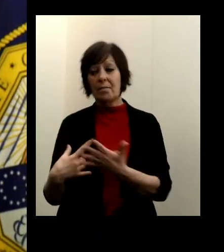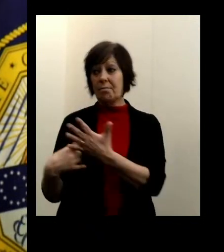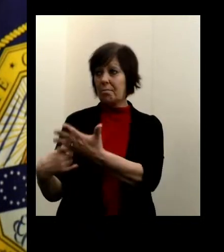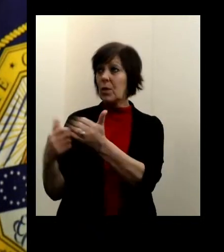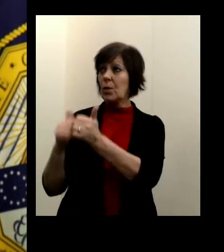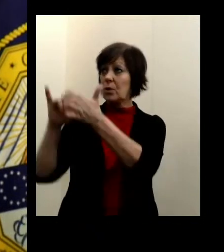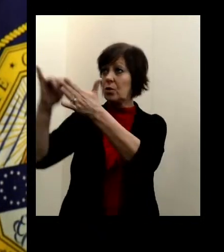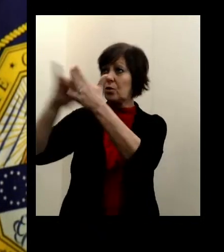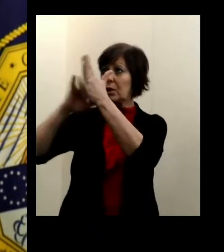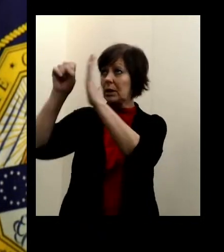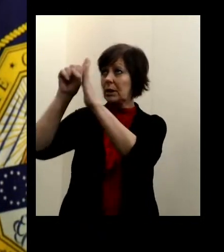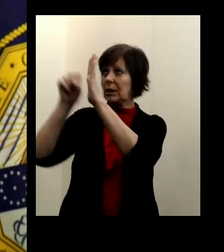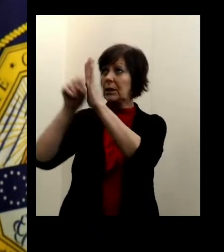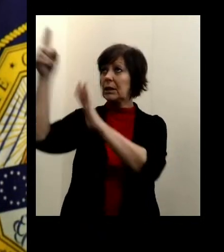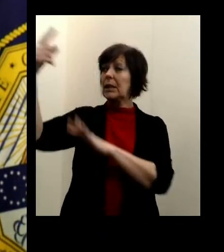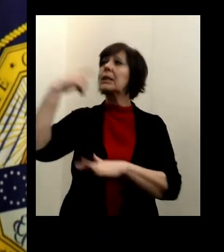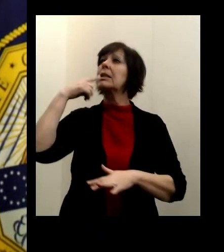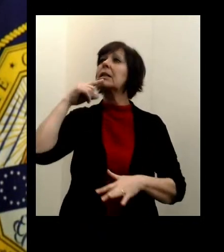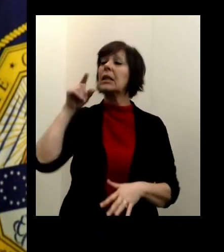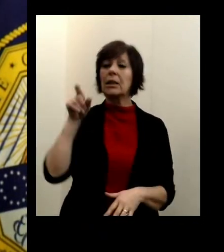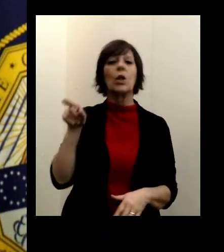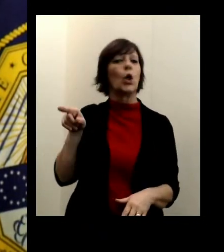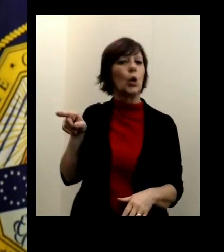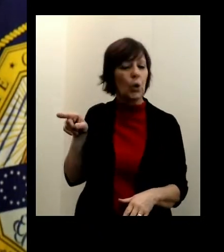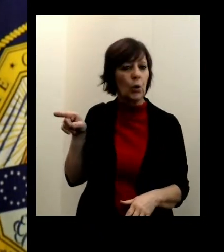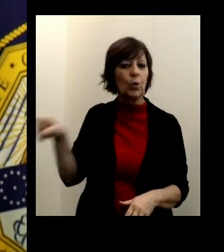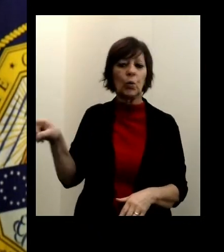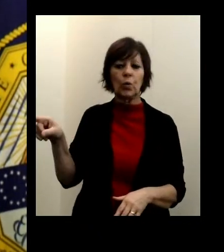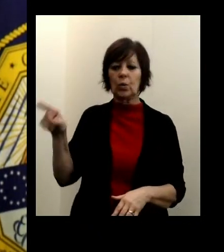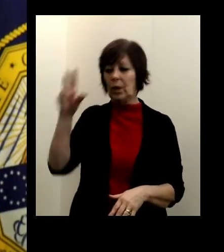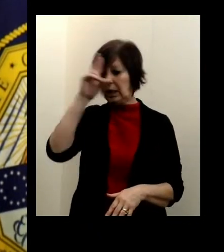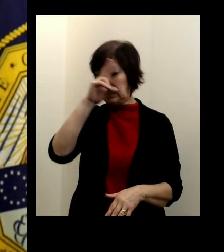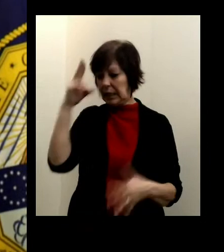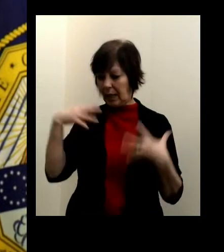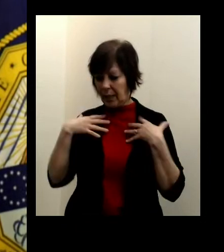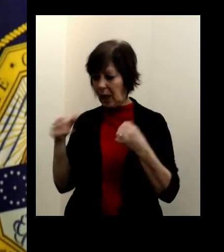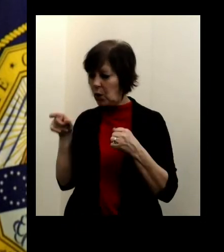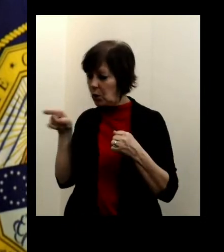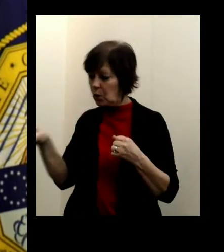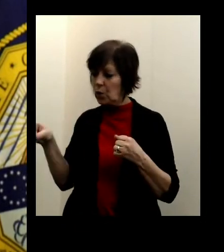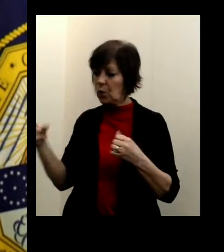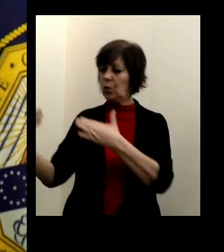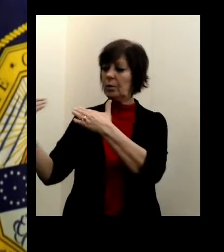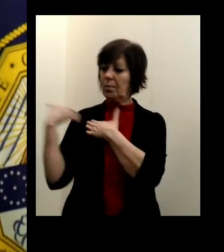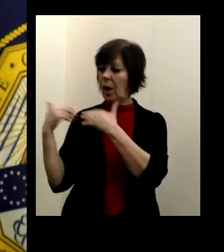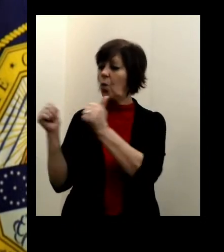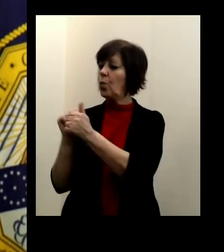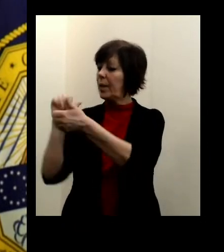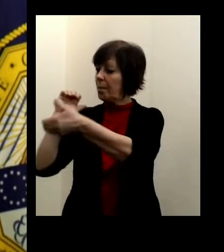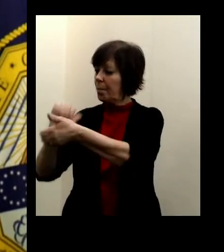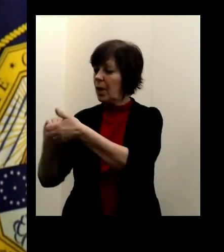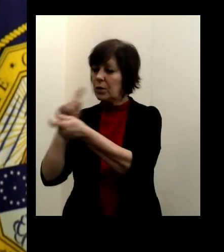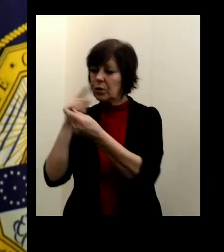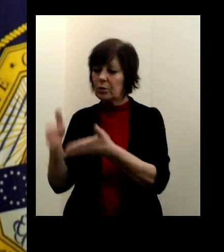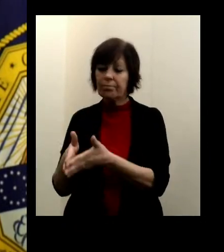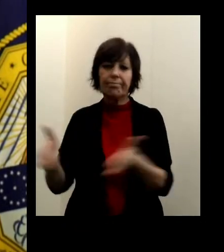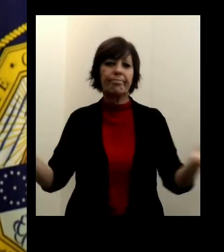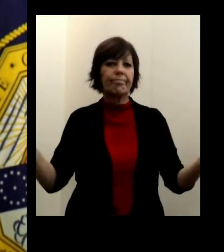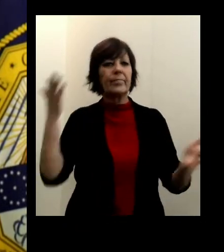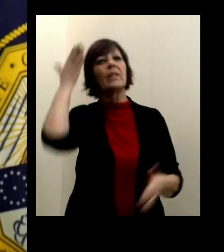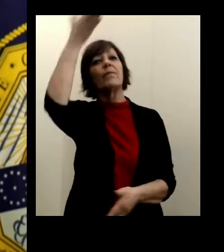we were told you are going to be the ones that are going to be primarily responsible with your partners to administer for the general public in the